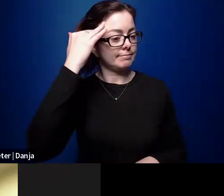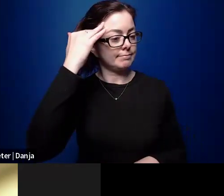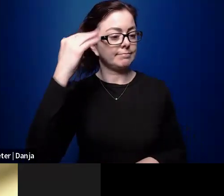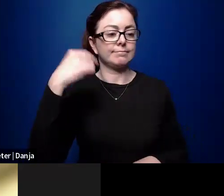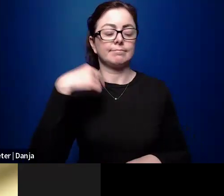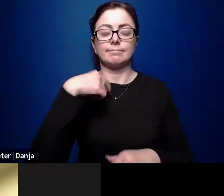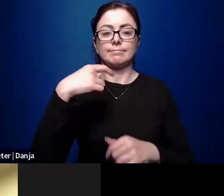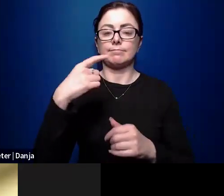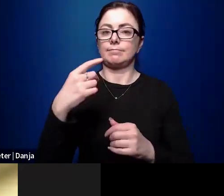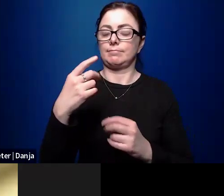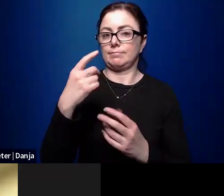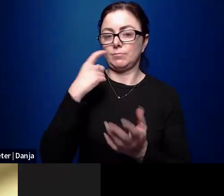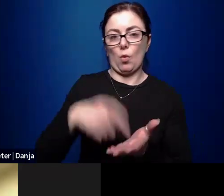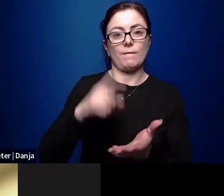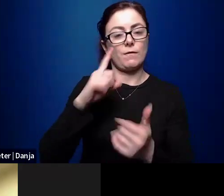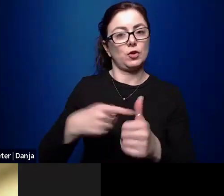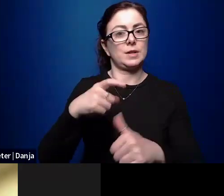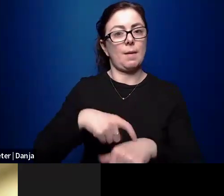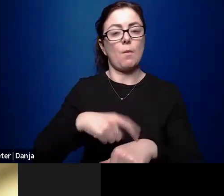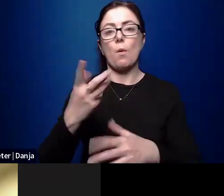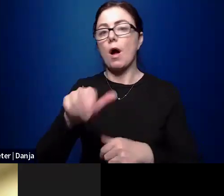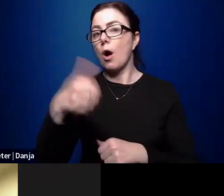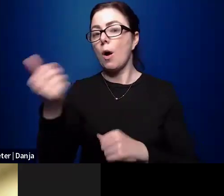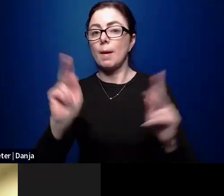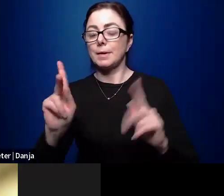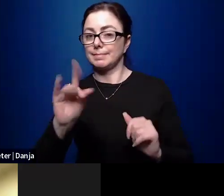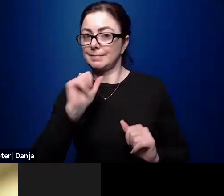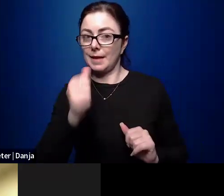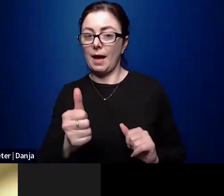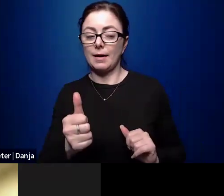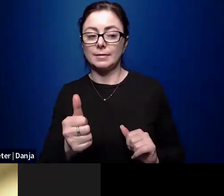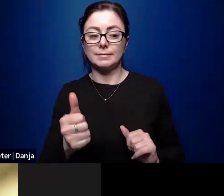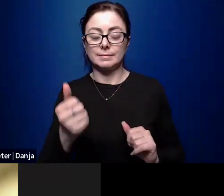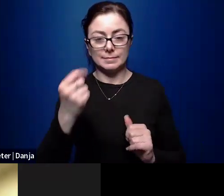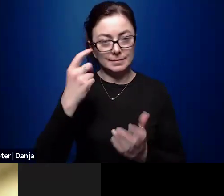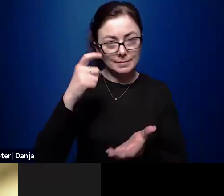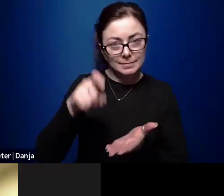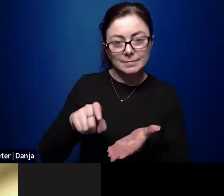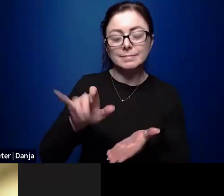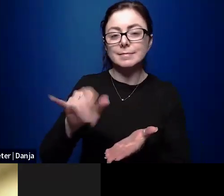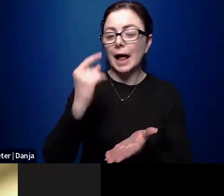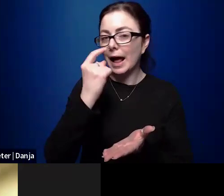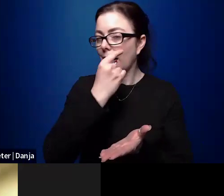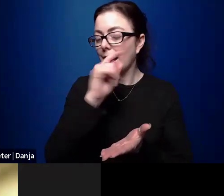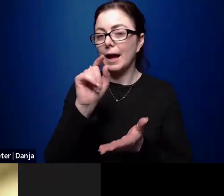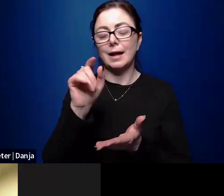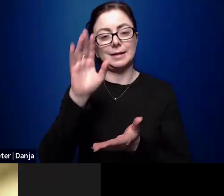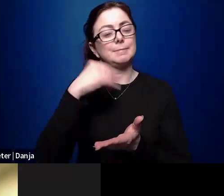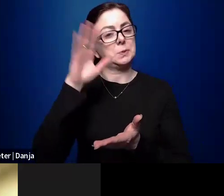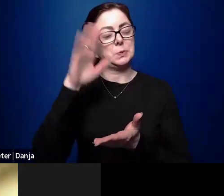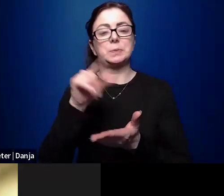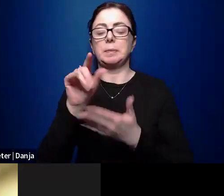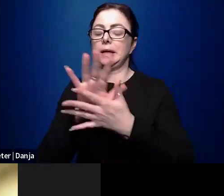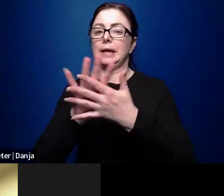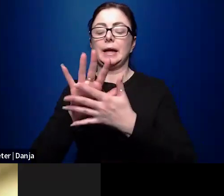did not. I noticed that the windows to his little soul were cloudy. I saw